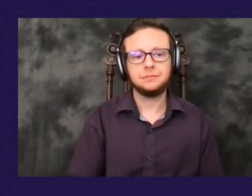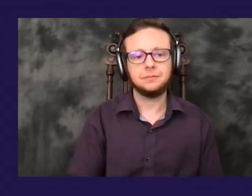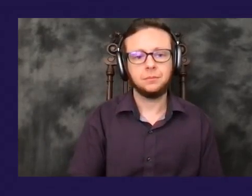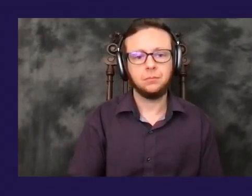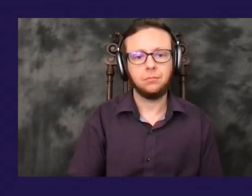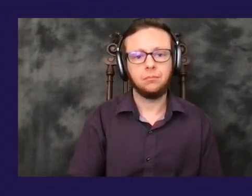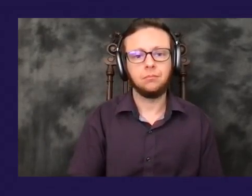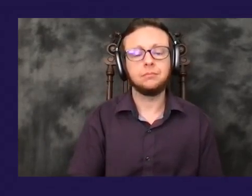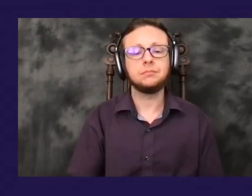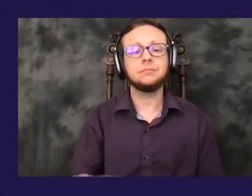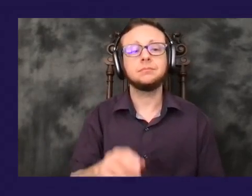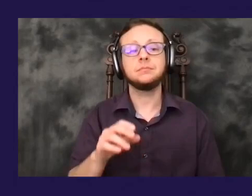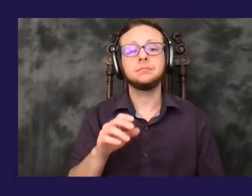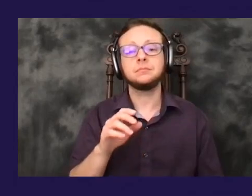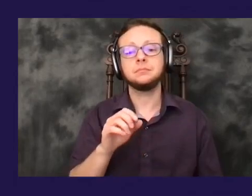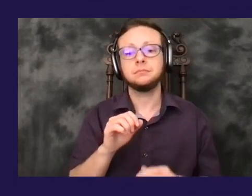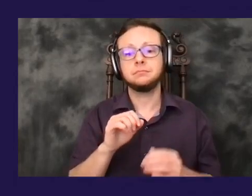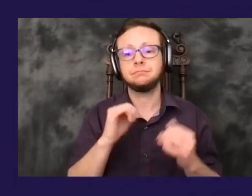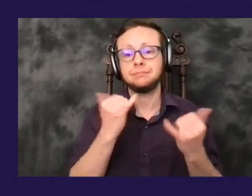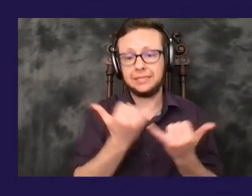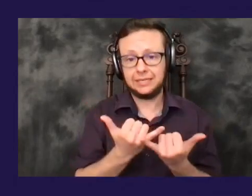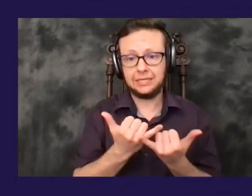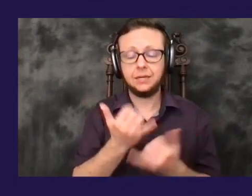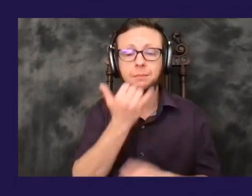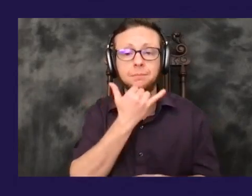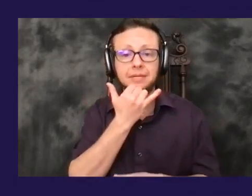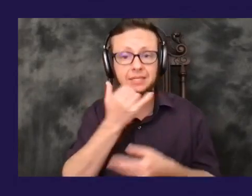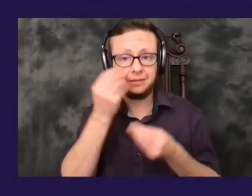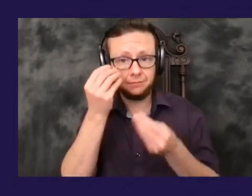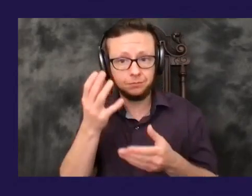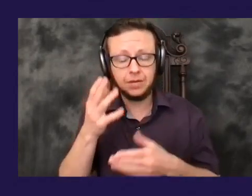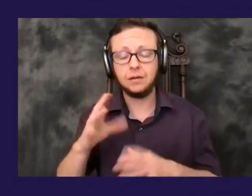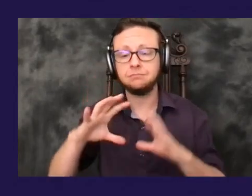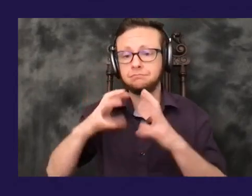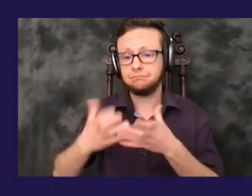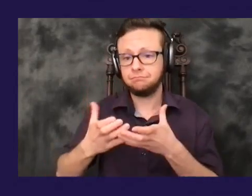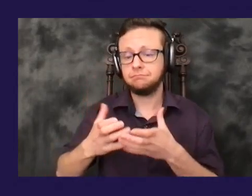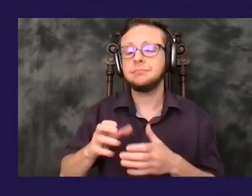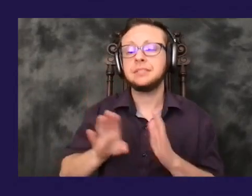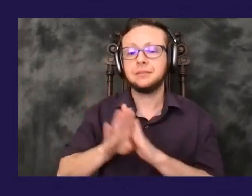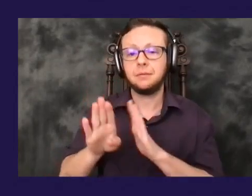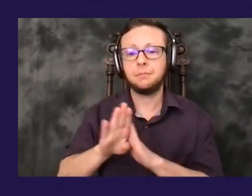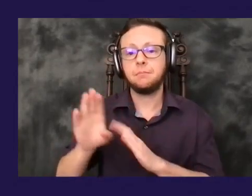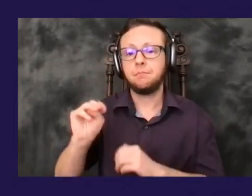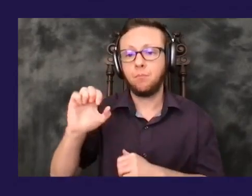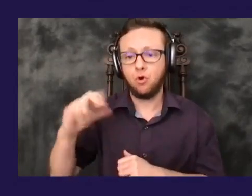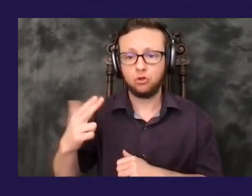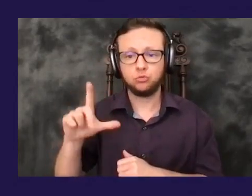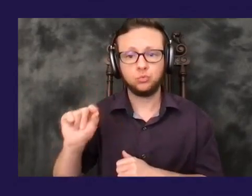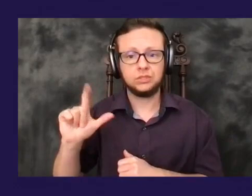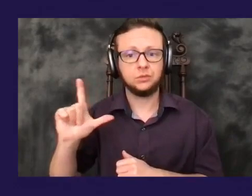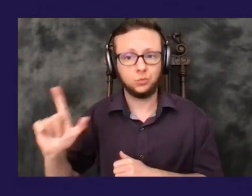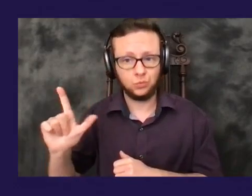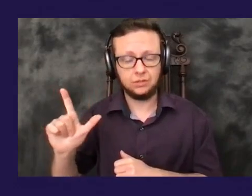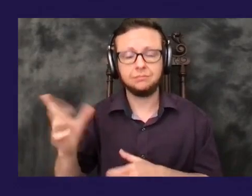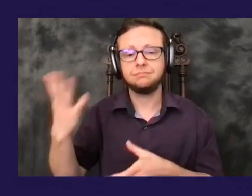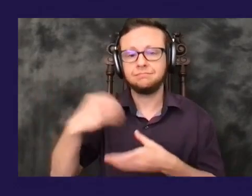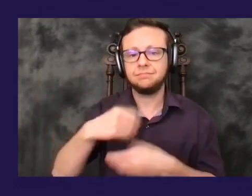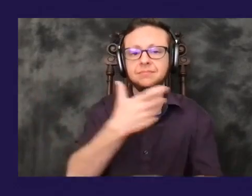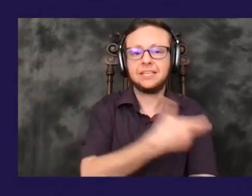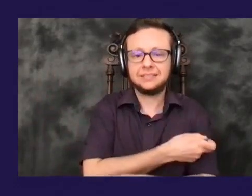The agency's misinformation unit was developed in March 2021 as part of the agency's vaccine equity